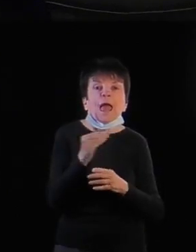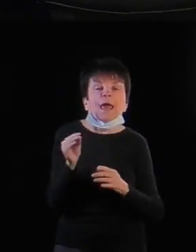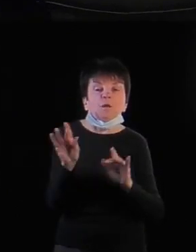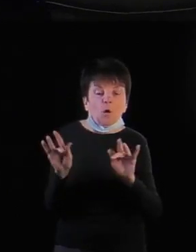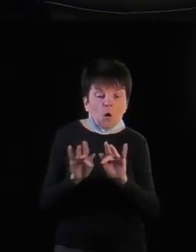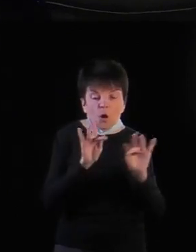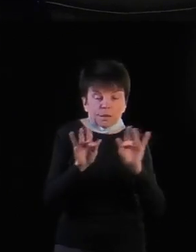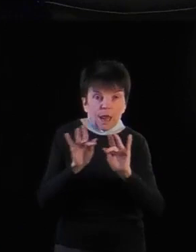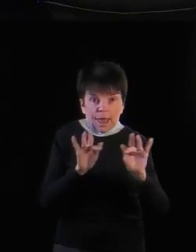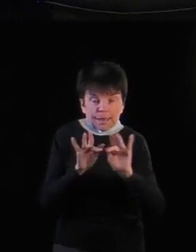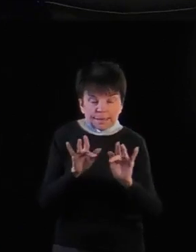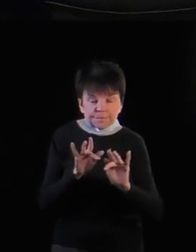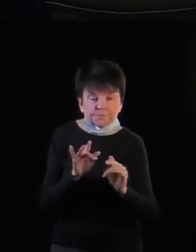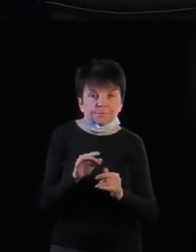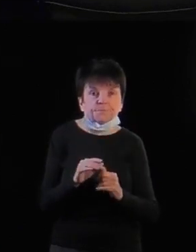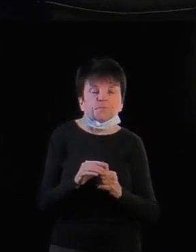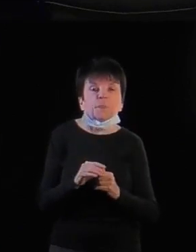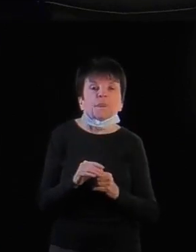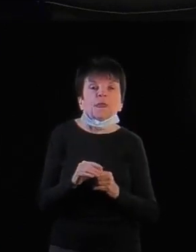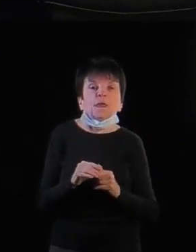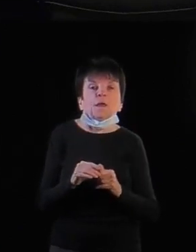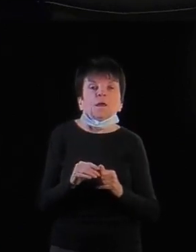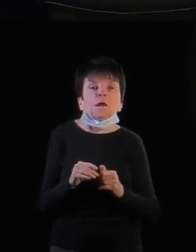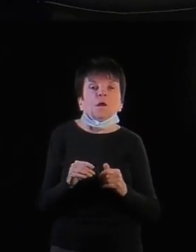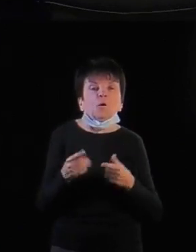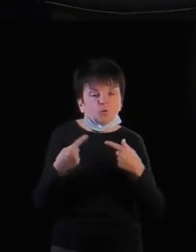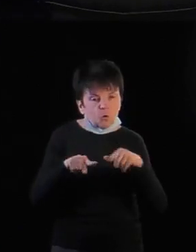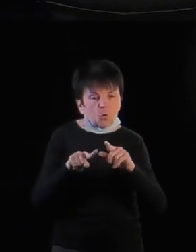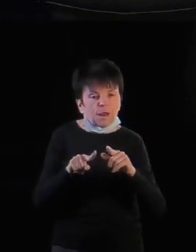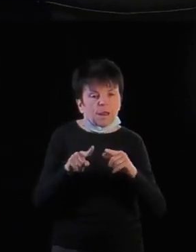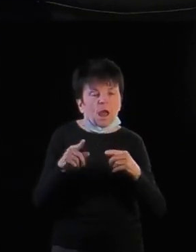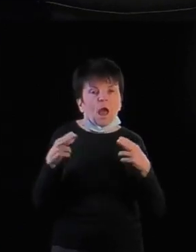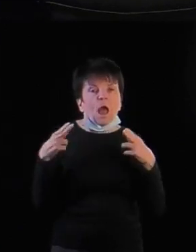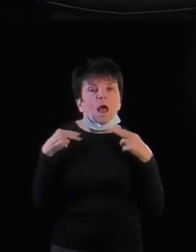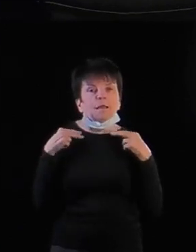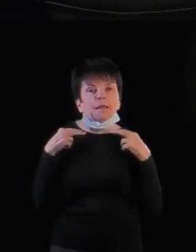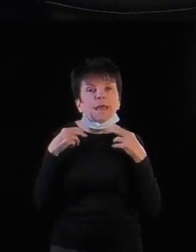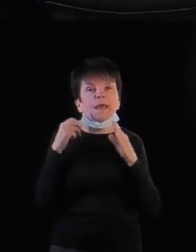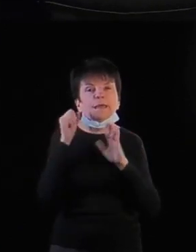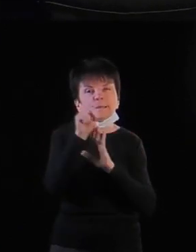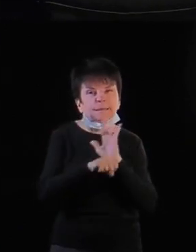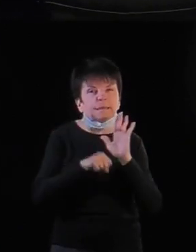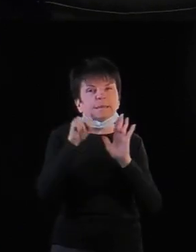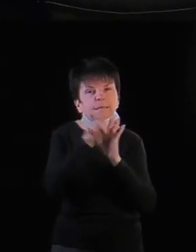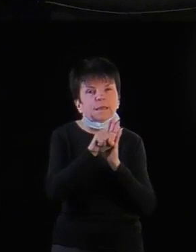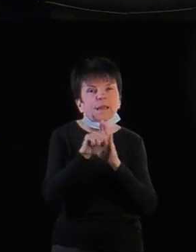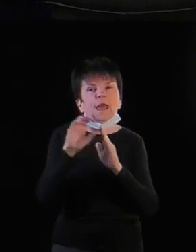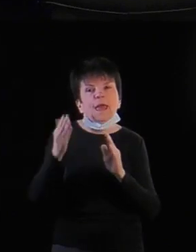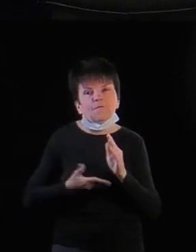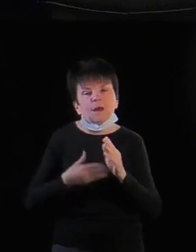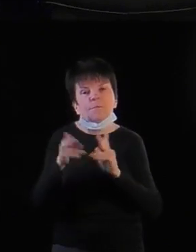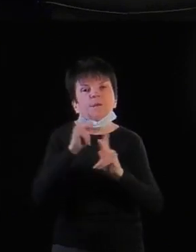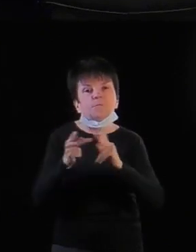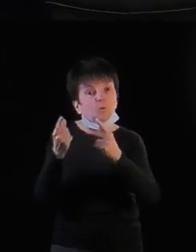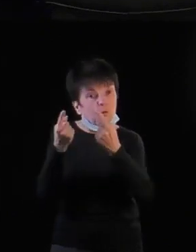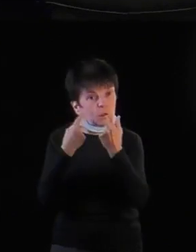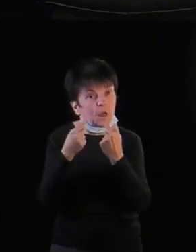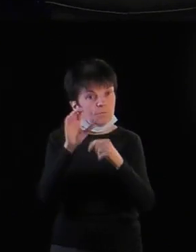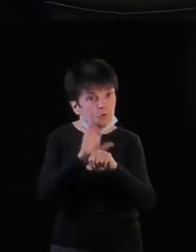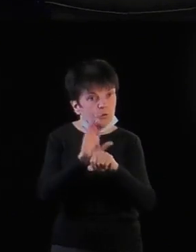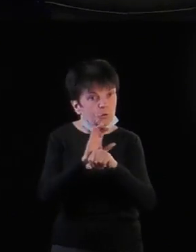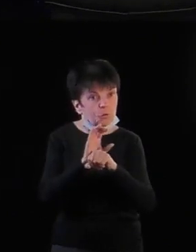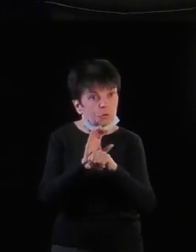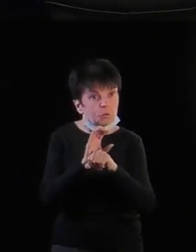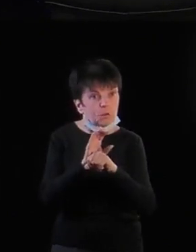during this holiday season of Thanksgiving, Christmas, and New Year's to invite people to come. Invite people